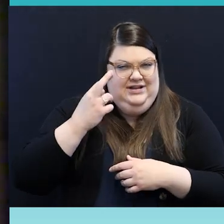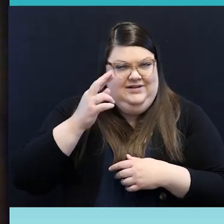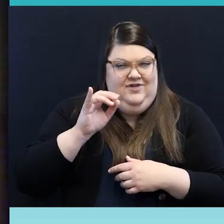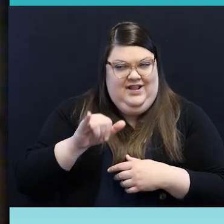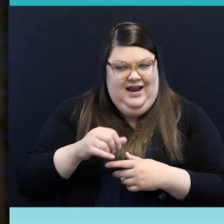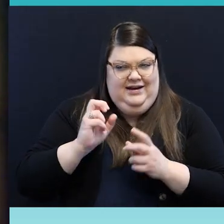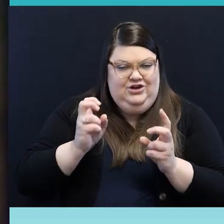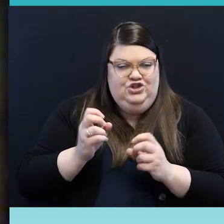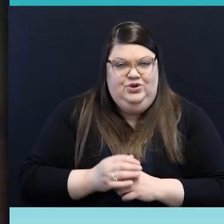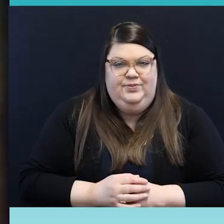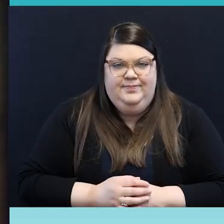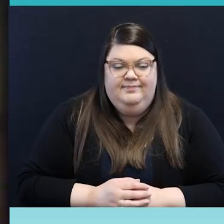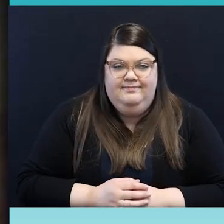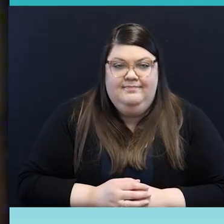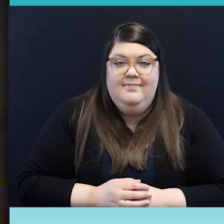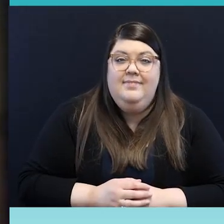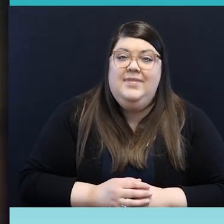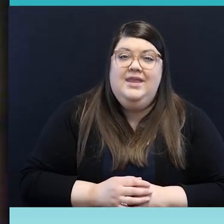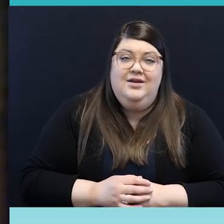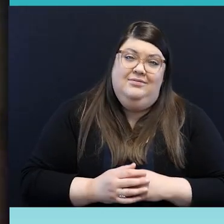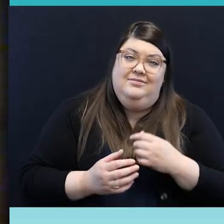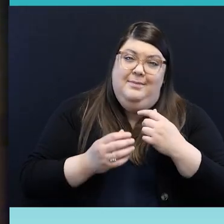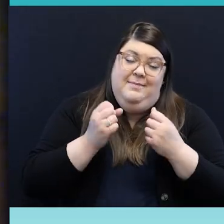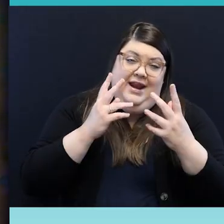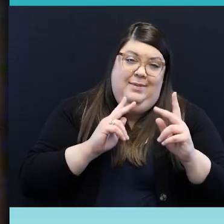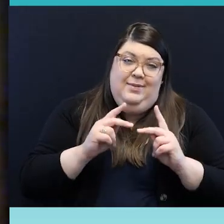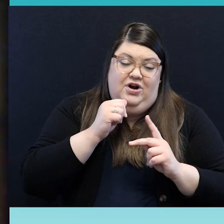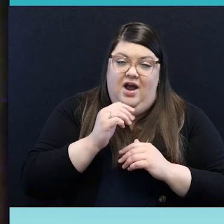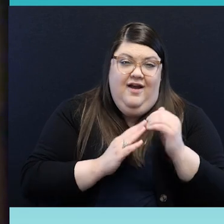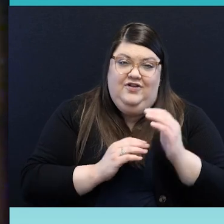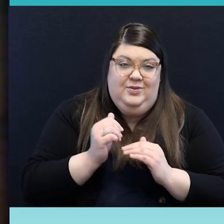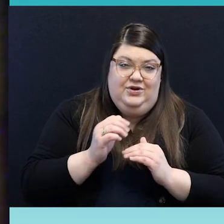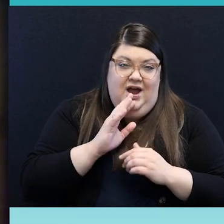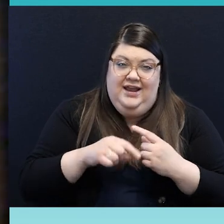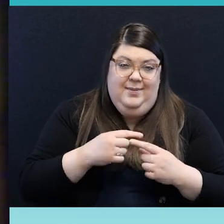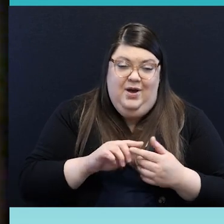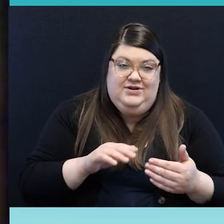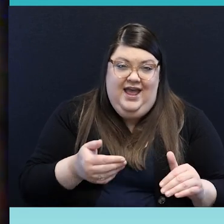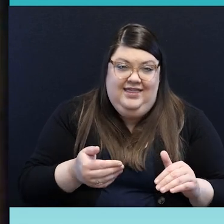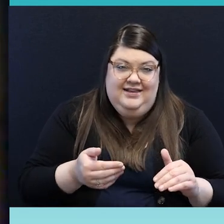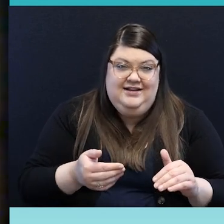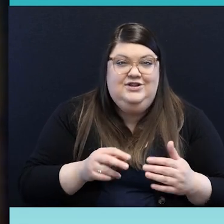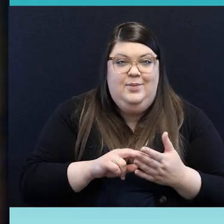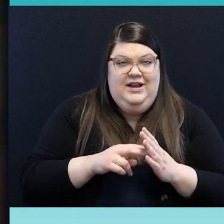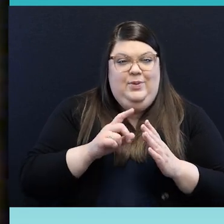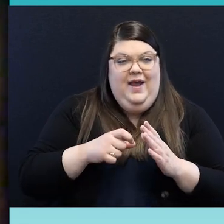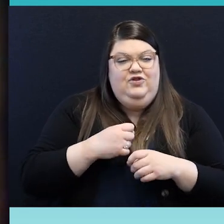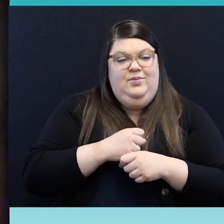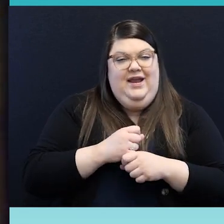is that many people aren't comfortable talking about death. So we have to, normalize